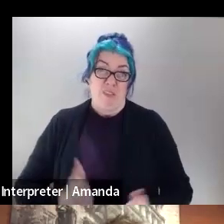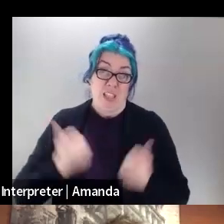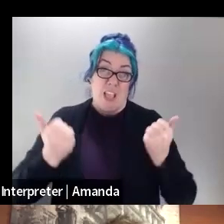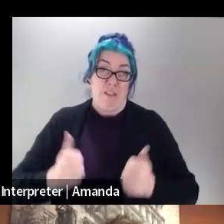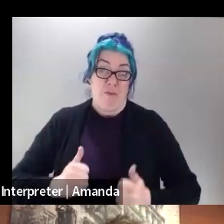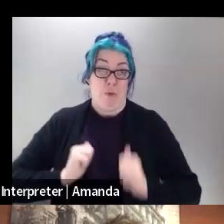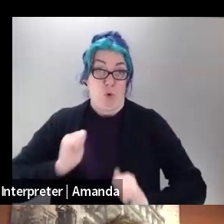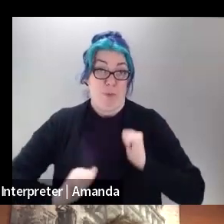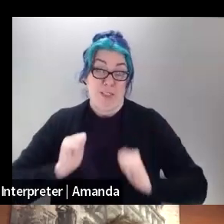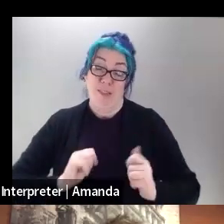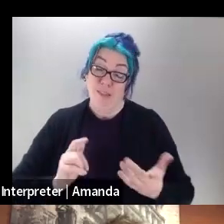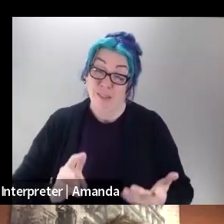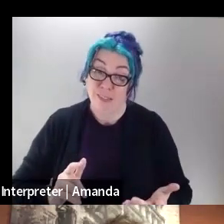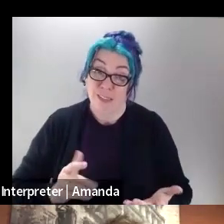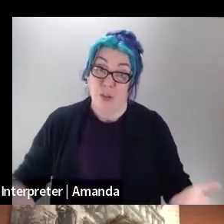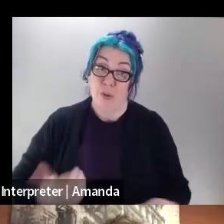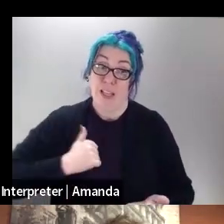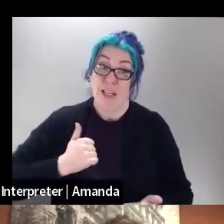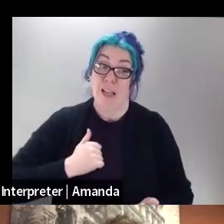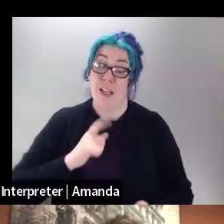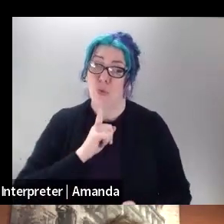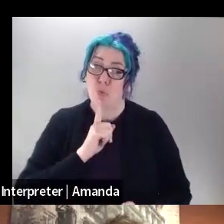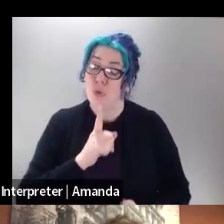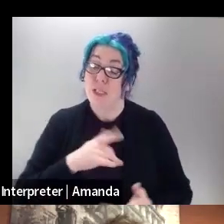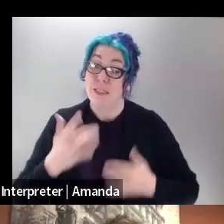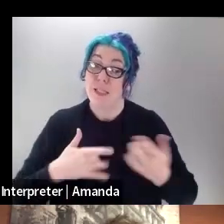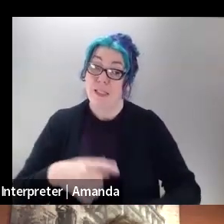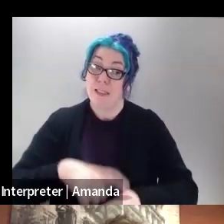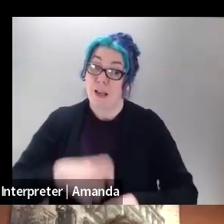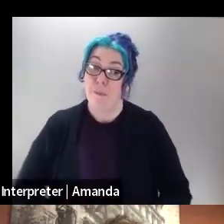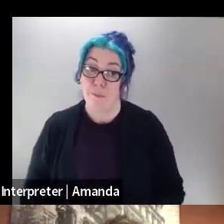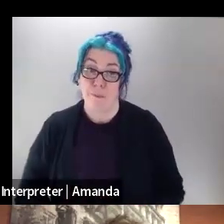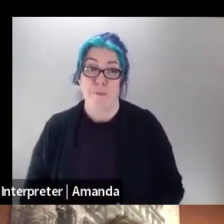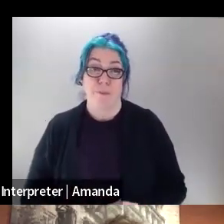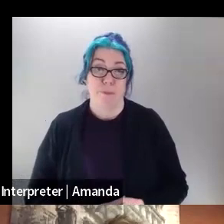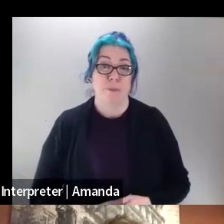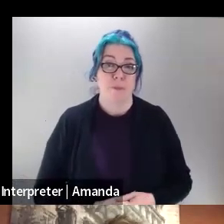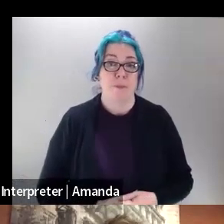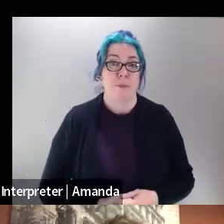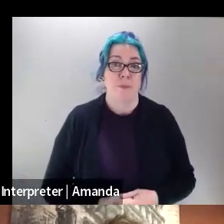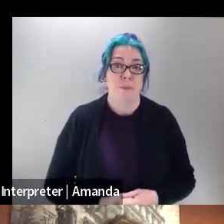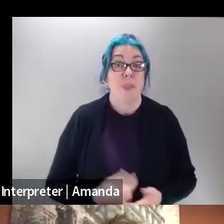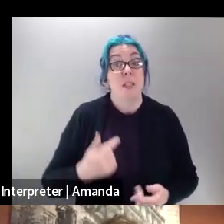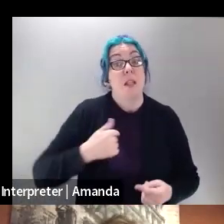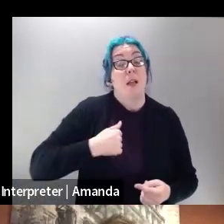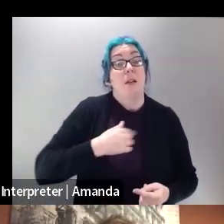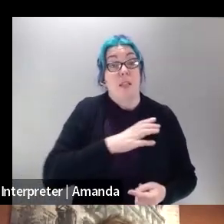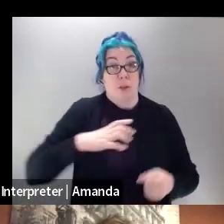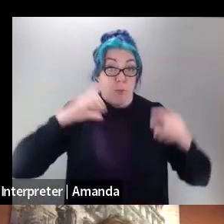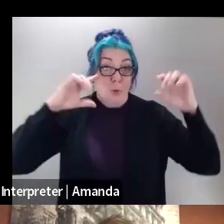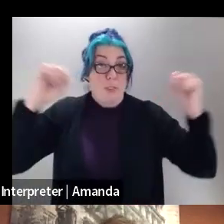country. As your council president, when I speak to my colleagues working in other countries, I can tell you